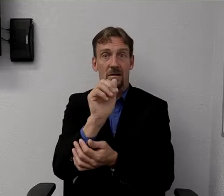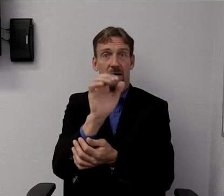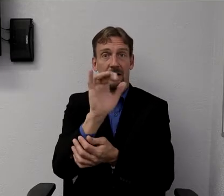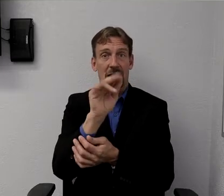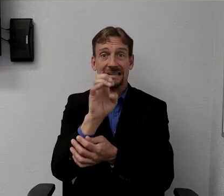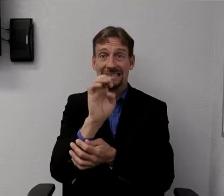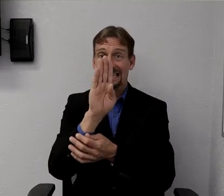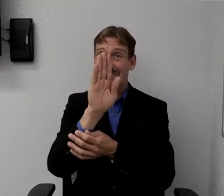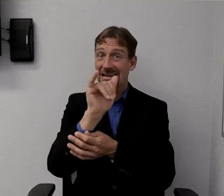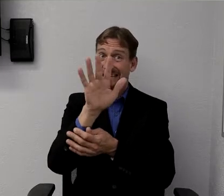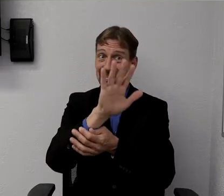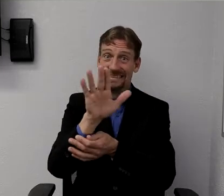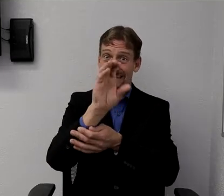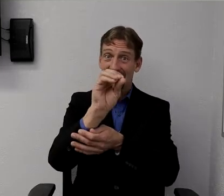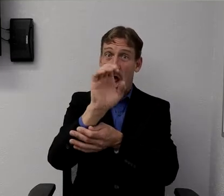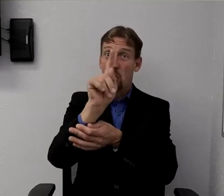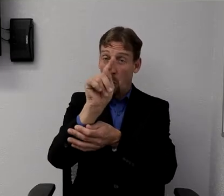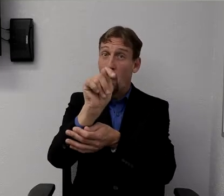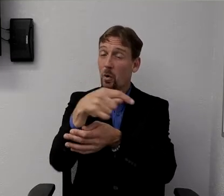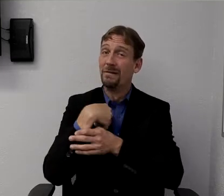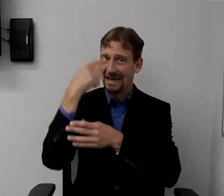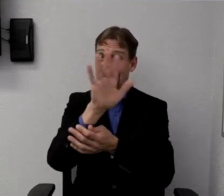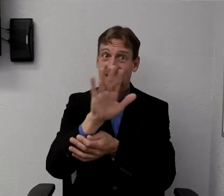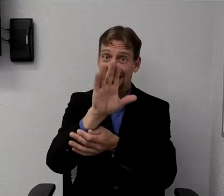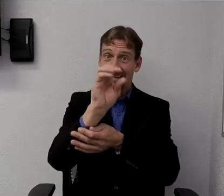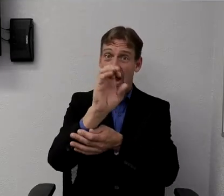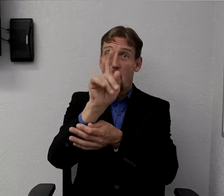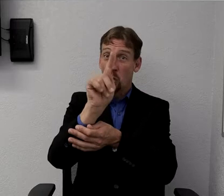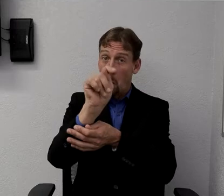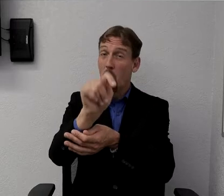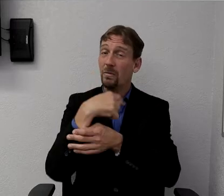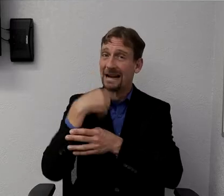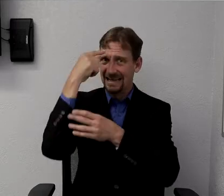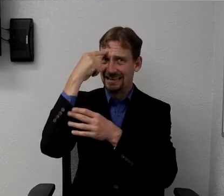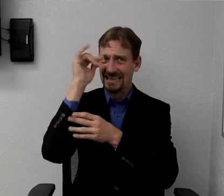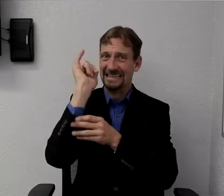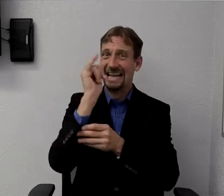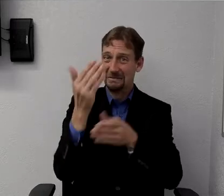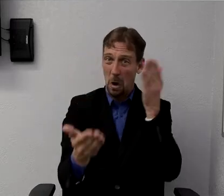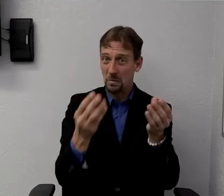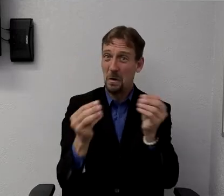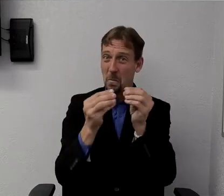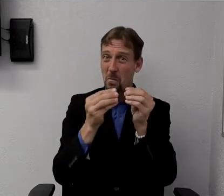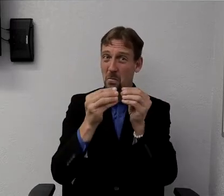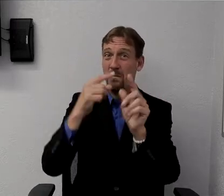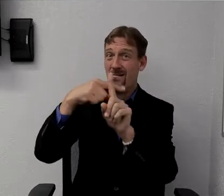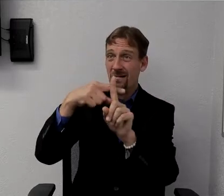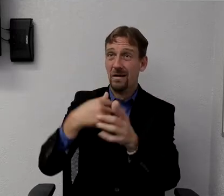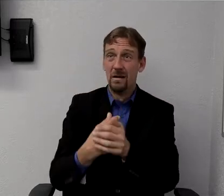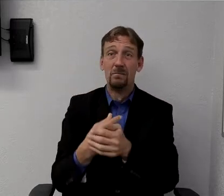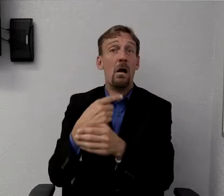by October might be more realistic. Is the hospital participating in any research studies